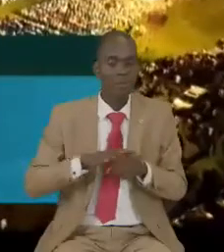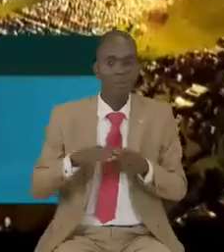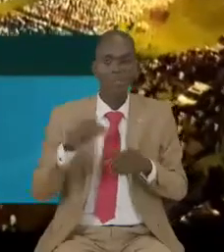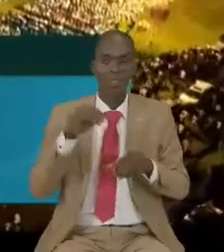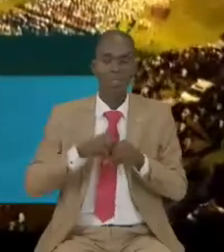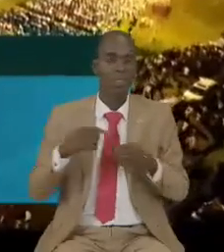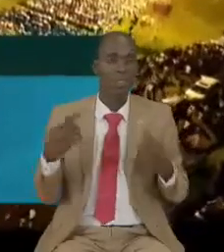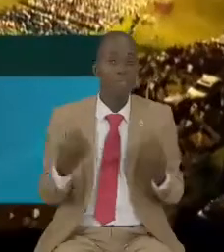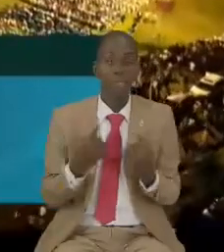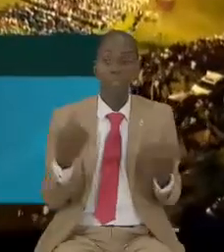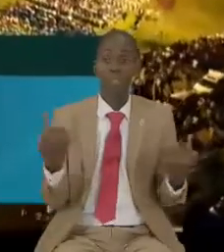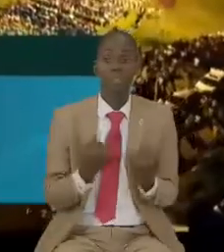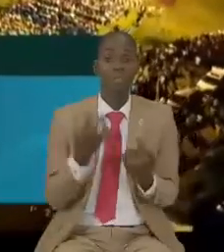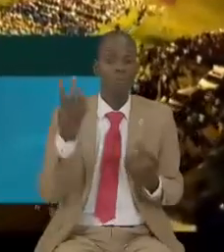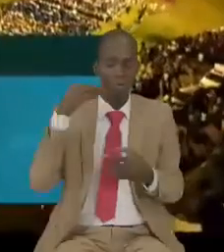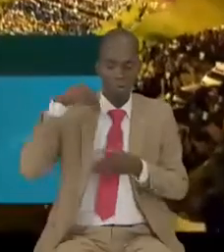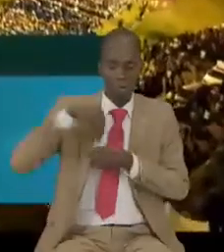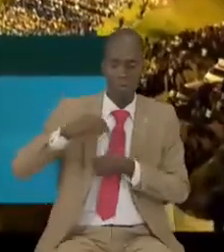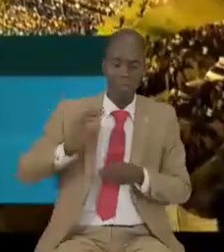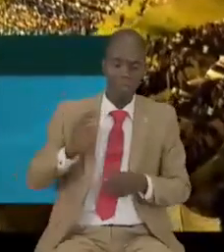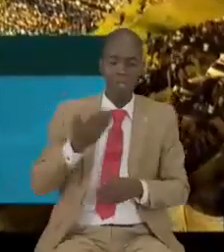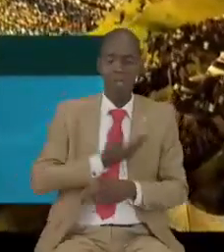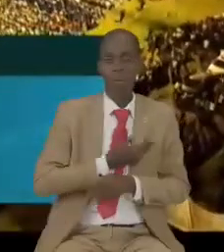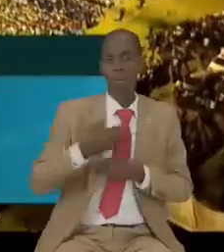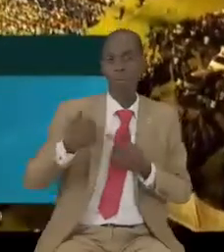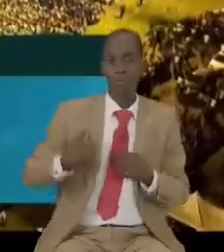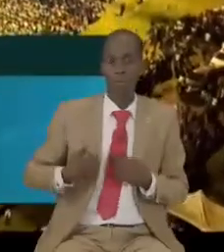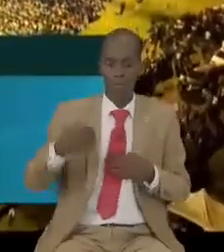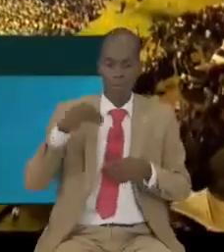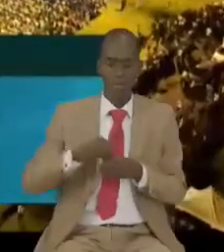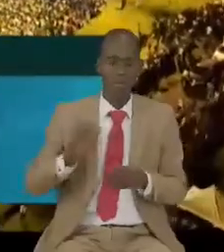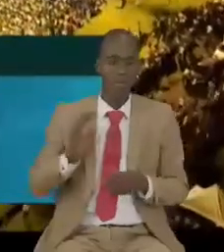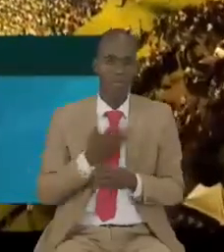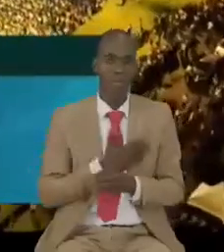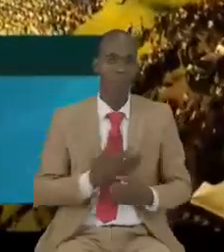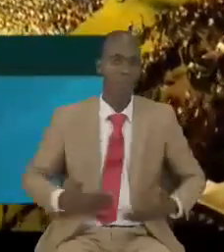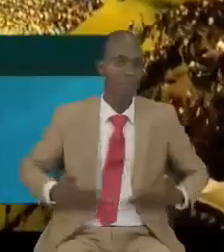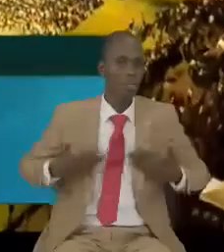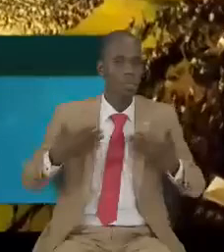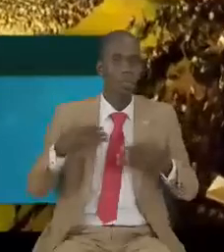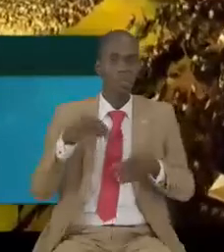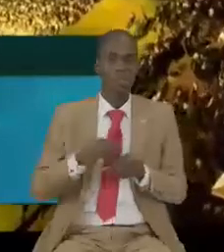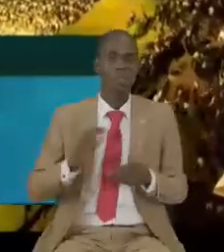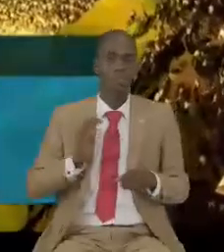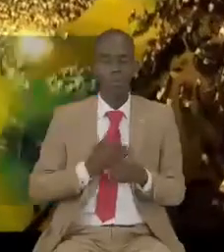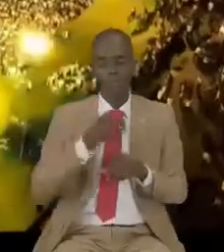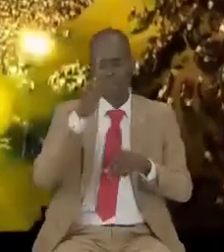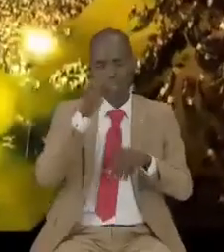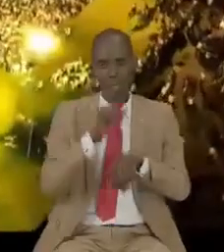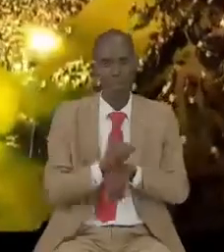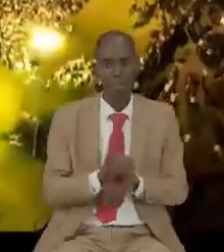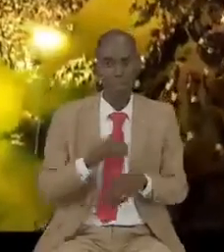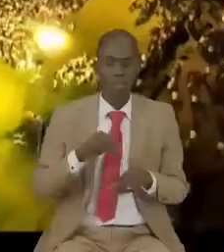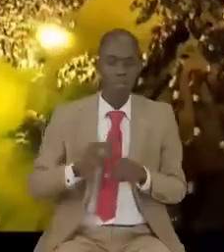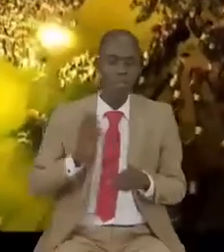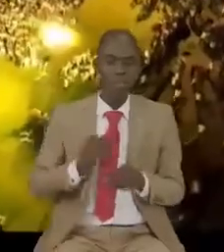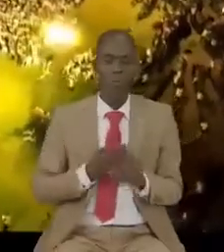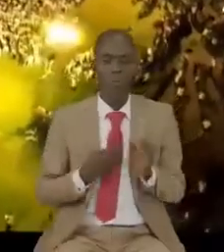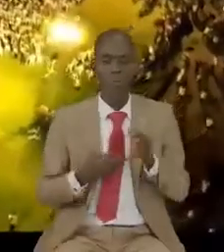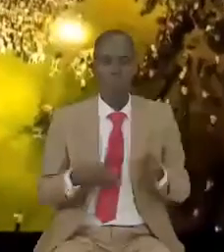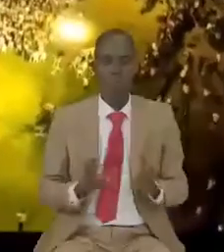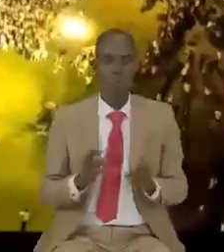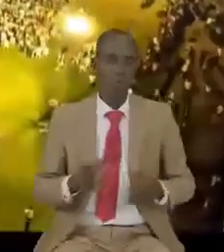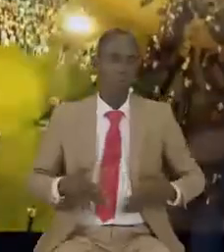Sin was in our hearts, in our lives, in our habits, in our disposition, in